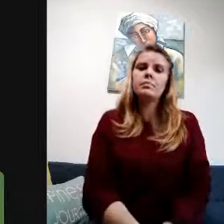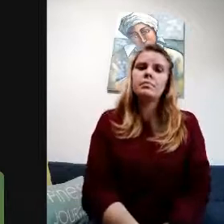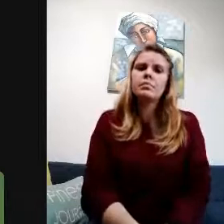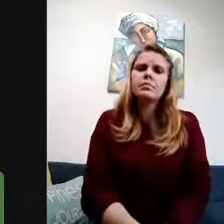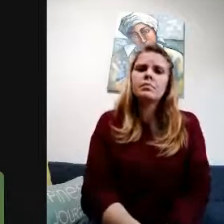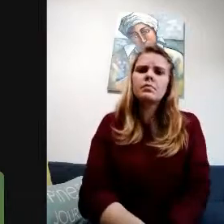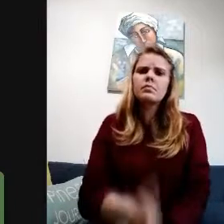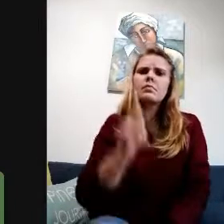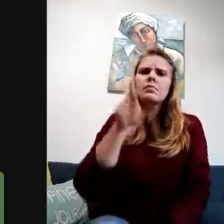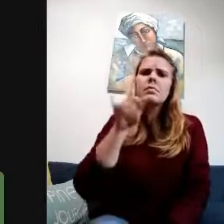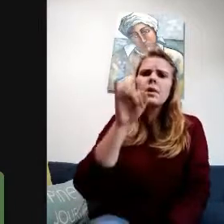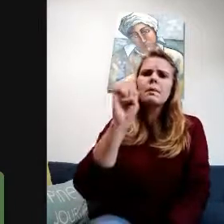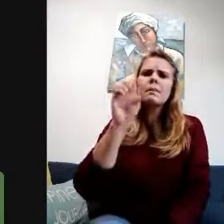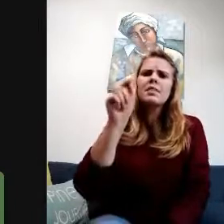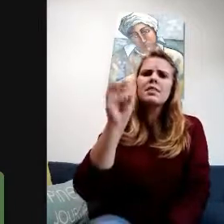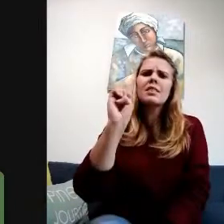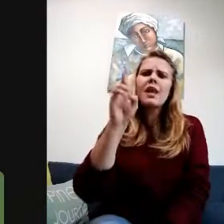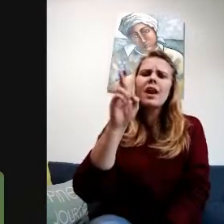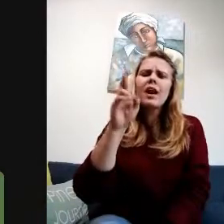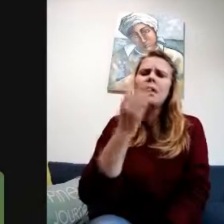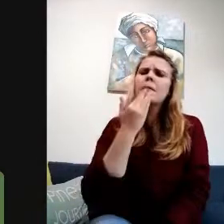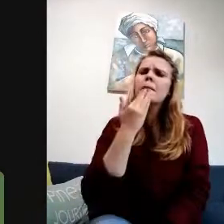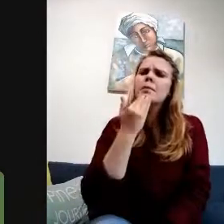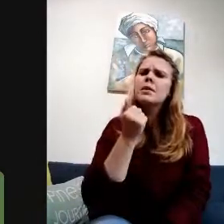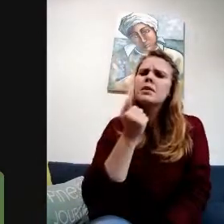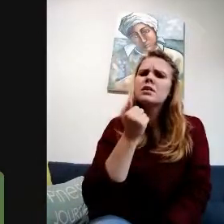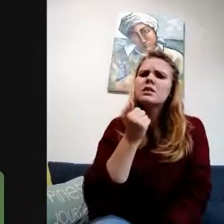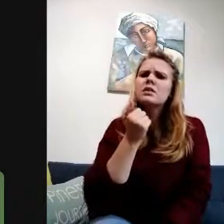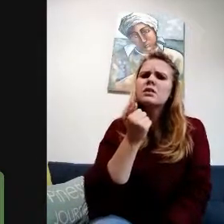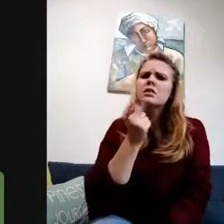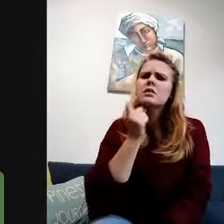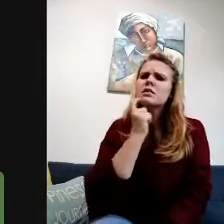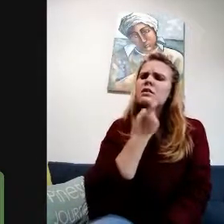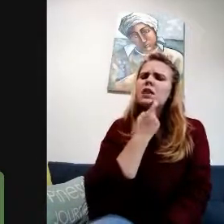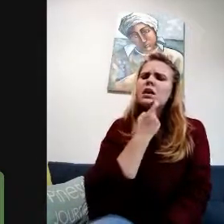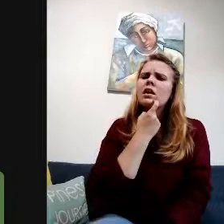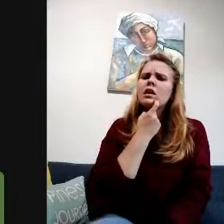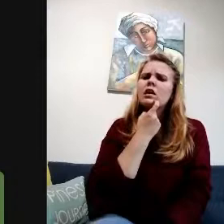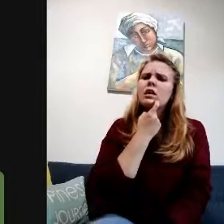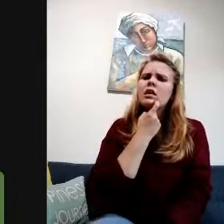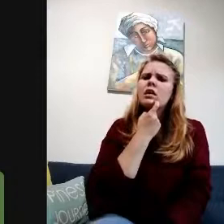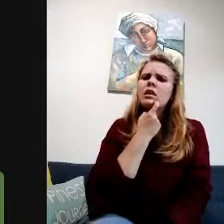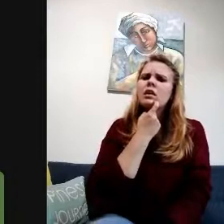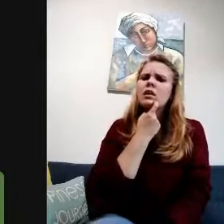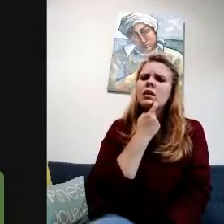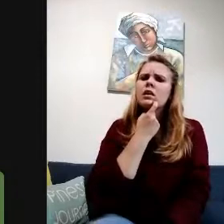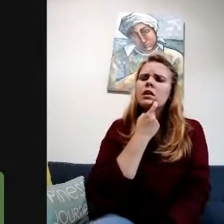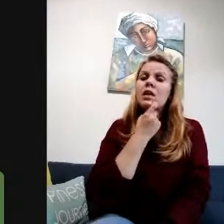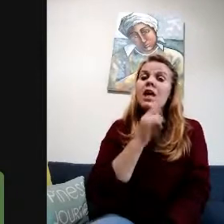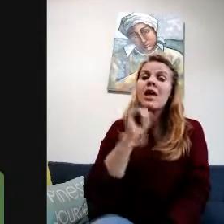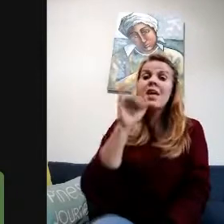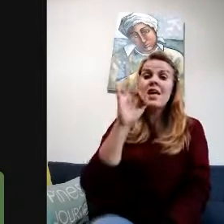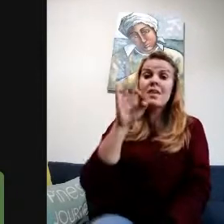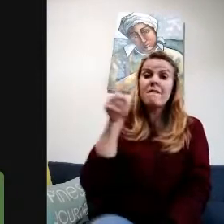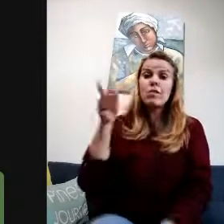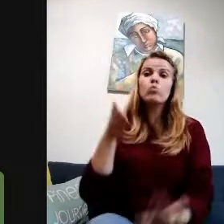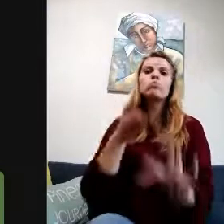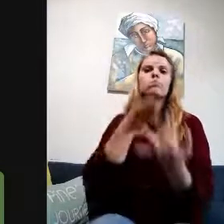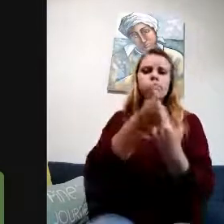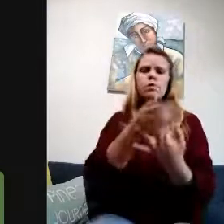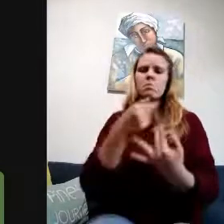the players know what the penalty is for entering the event but not